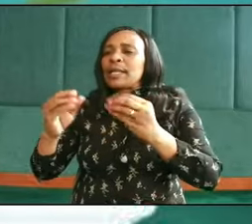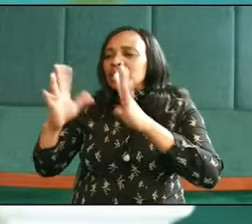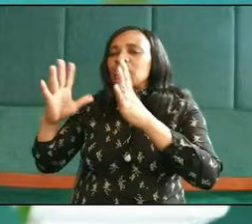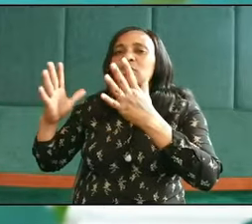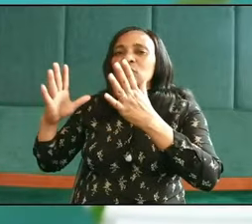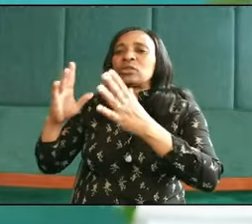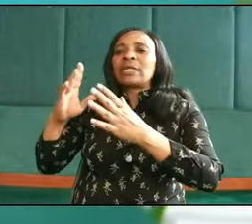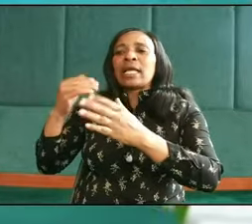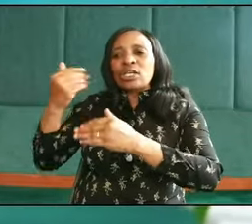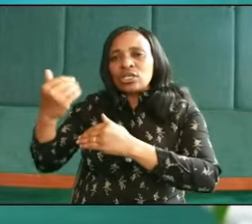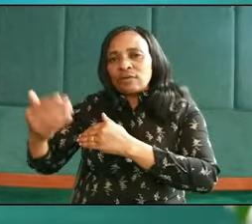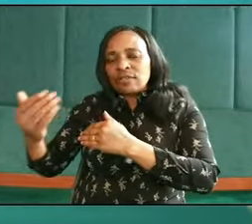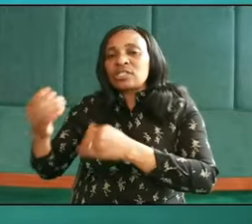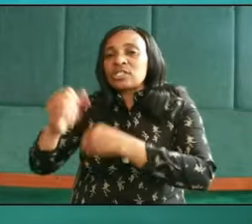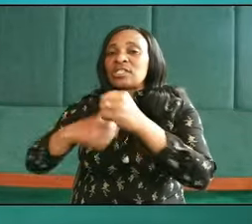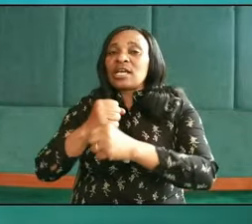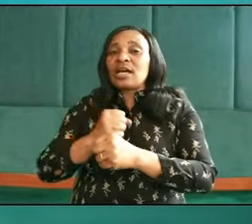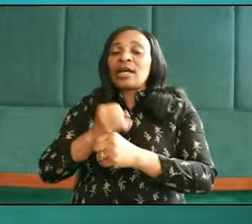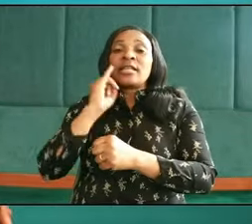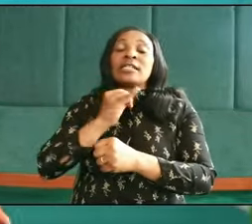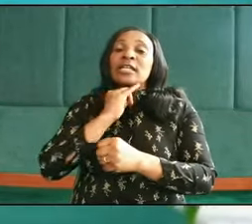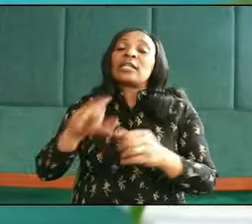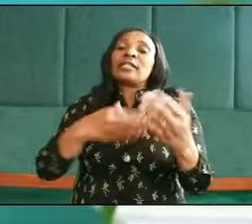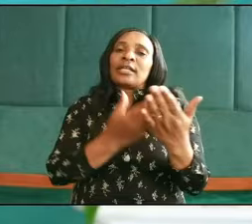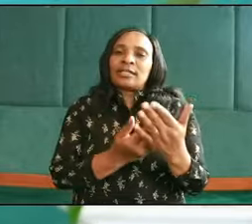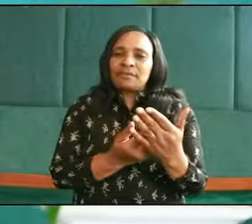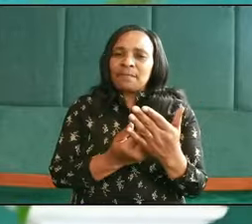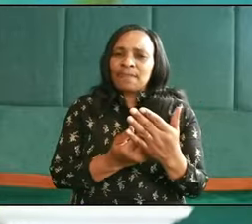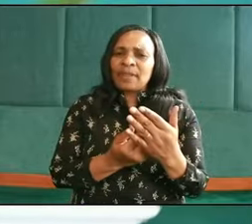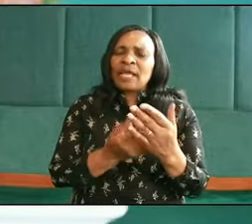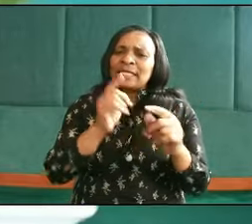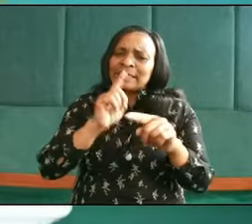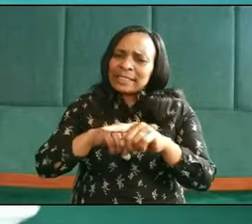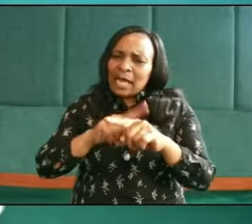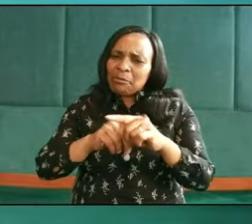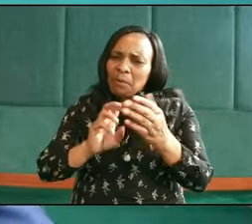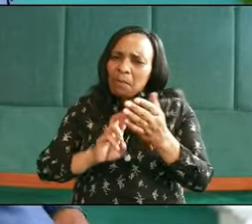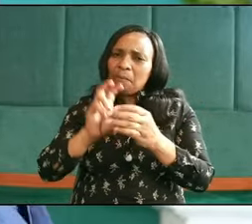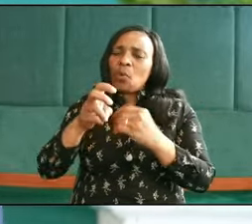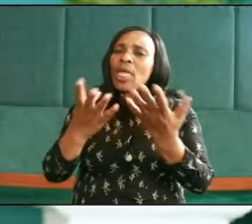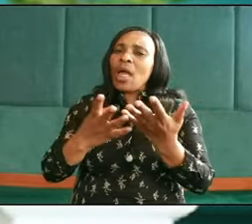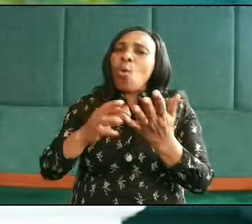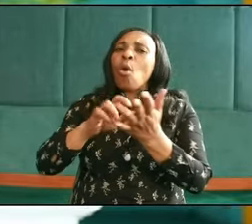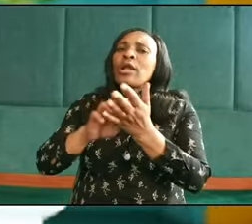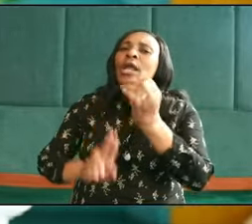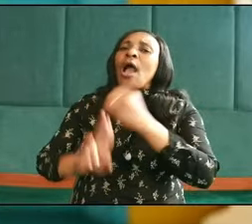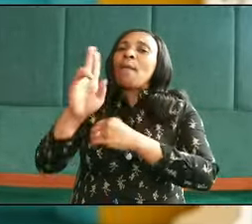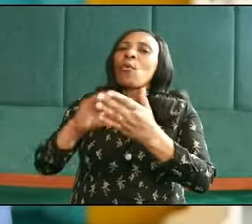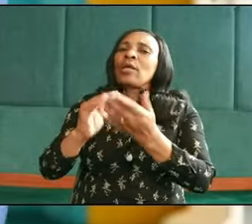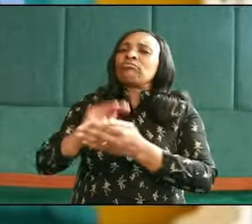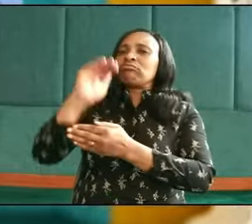year that the Israelites had to attend to. So as they were ascending to Jerusalem, ascending on the